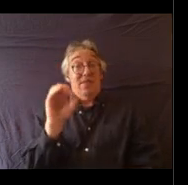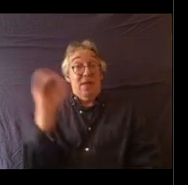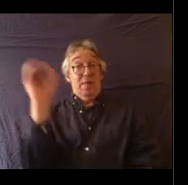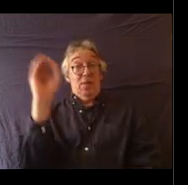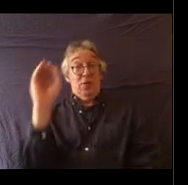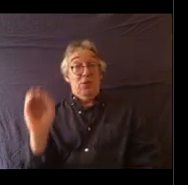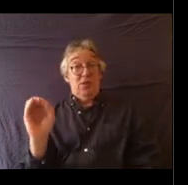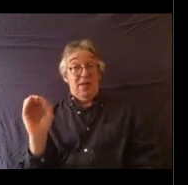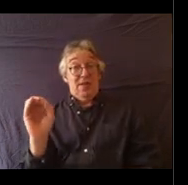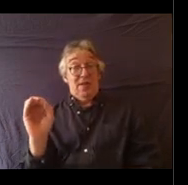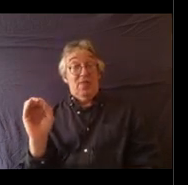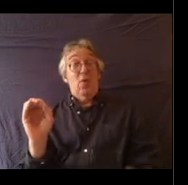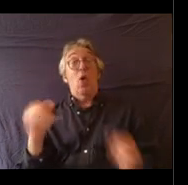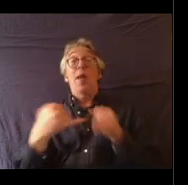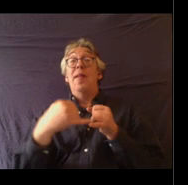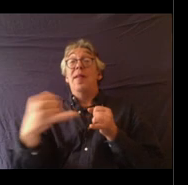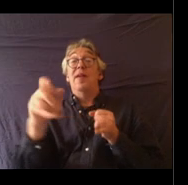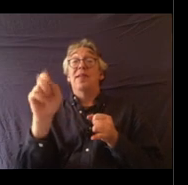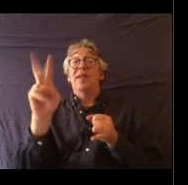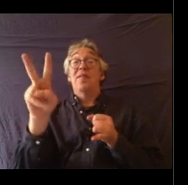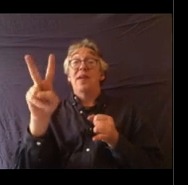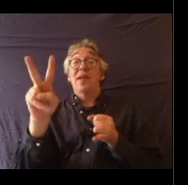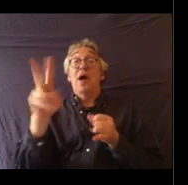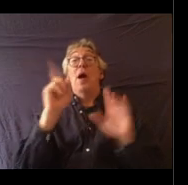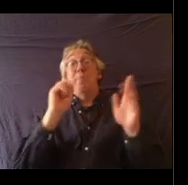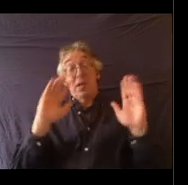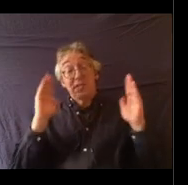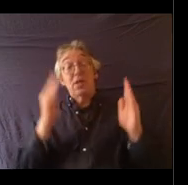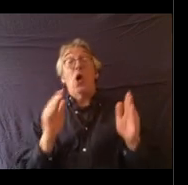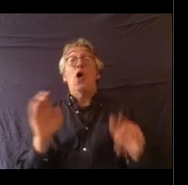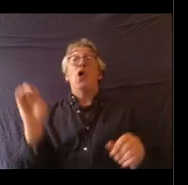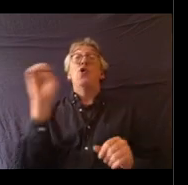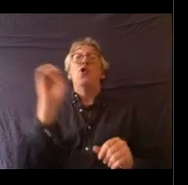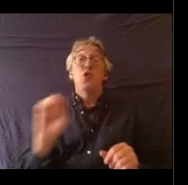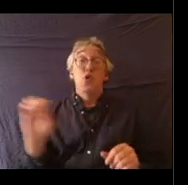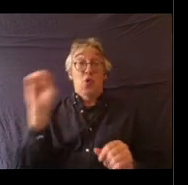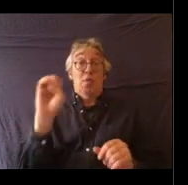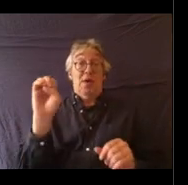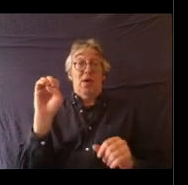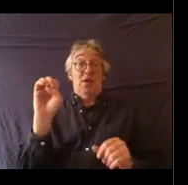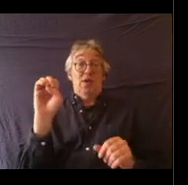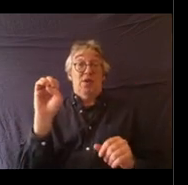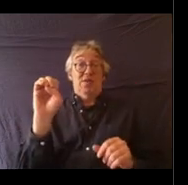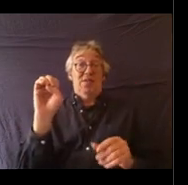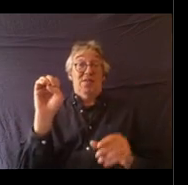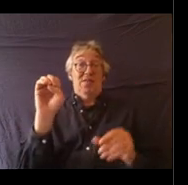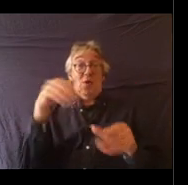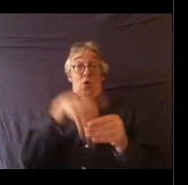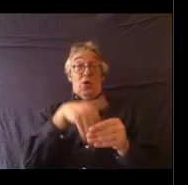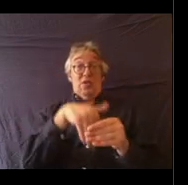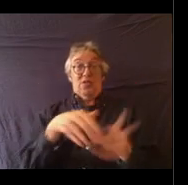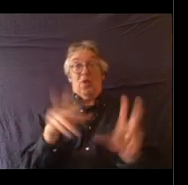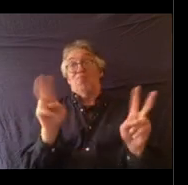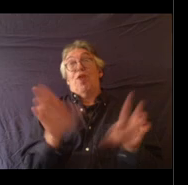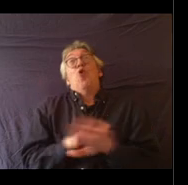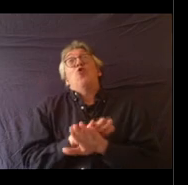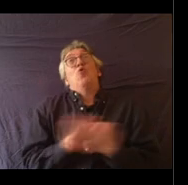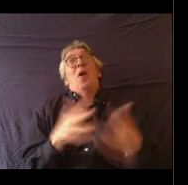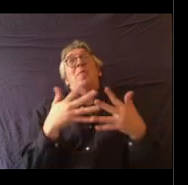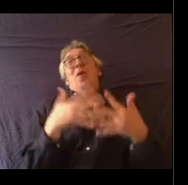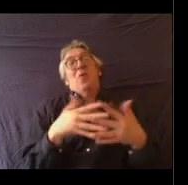broadcasts on linear TV need to be dedicated to European works, so basically not American works, let's